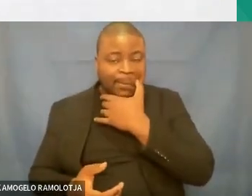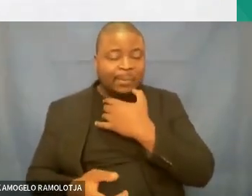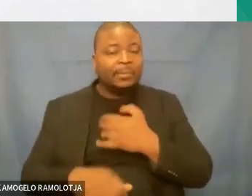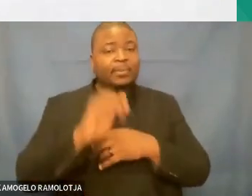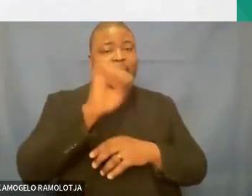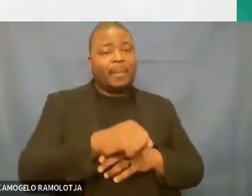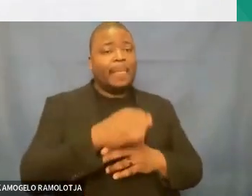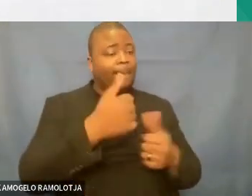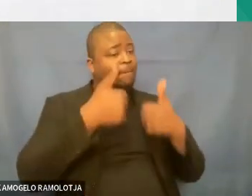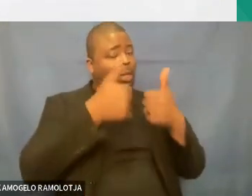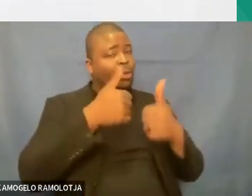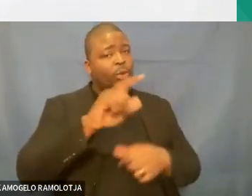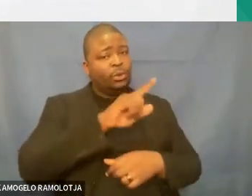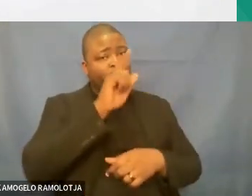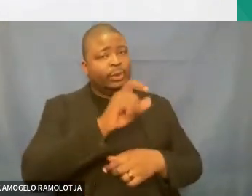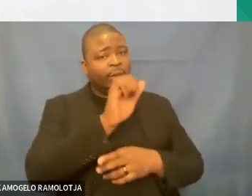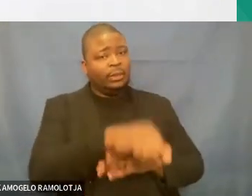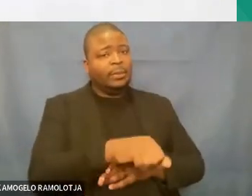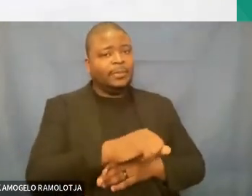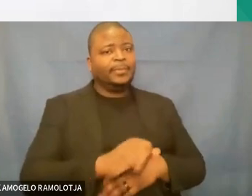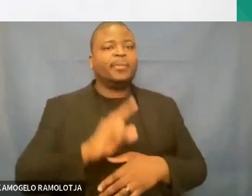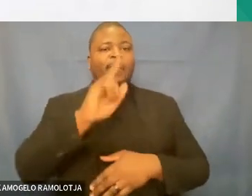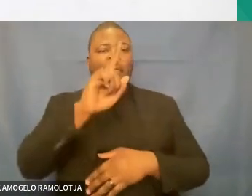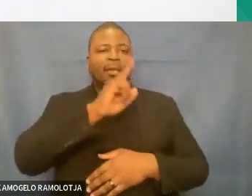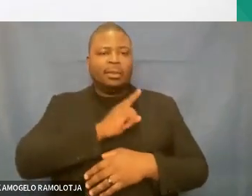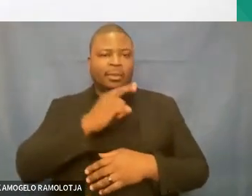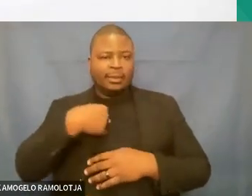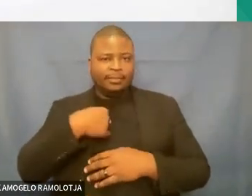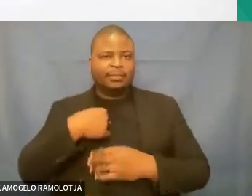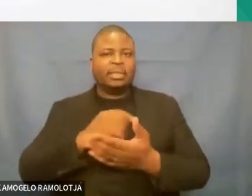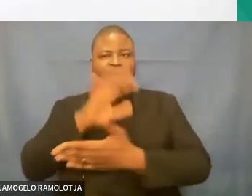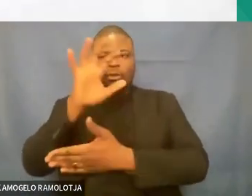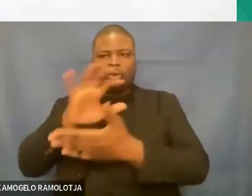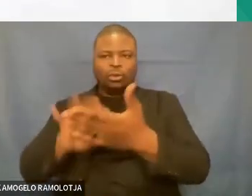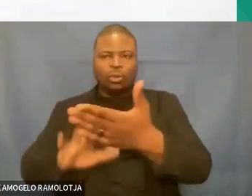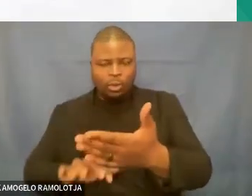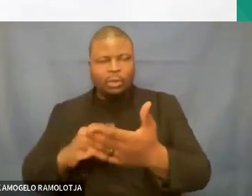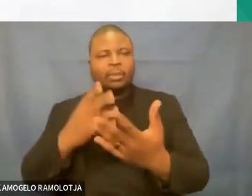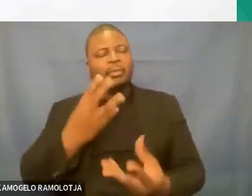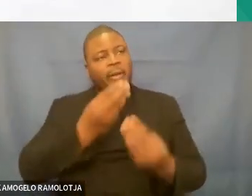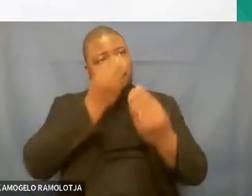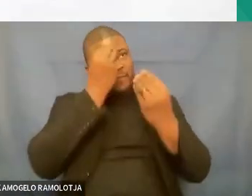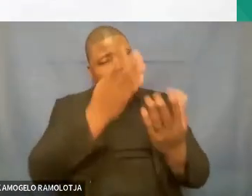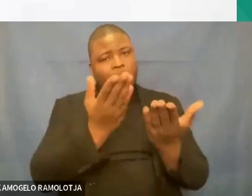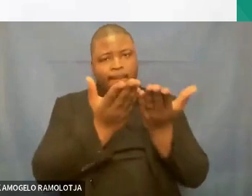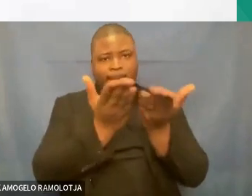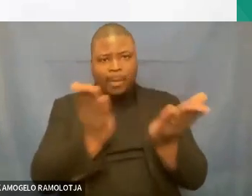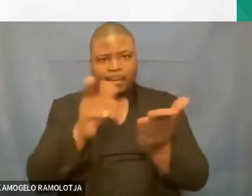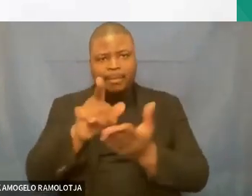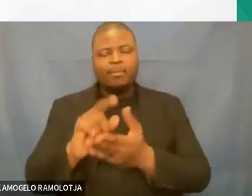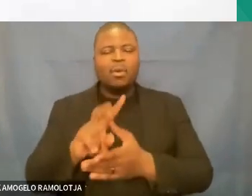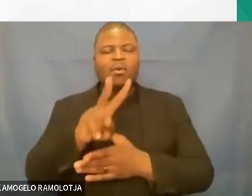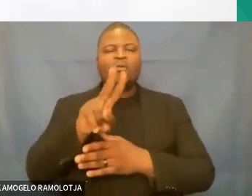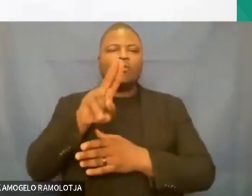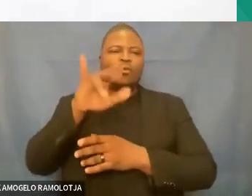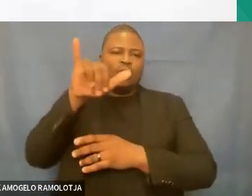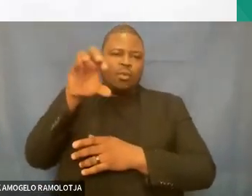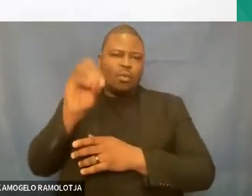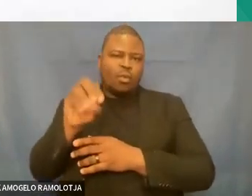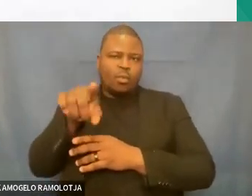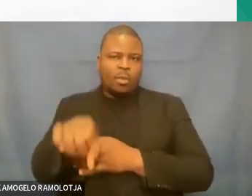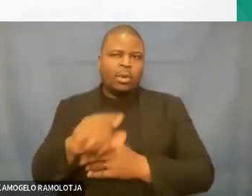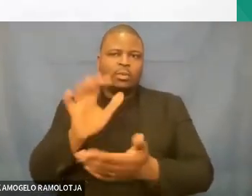that's also why I posed the very important story of Vuyo to all the listeners. And, you need to call